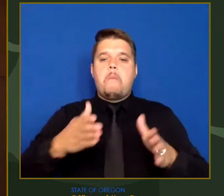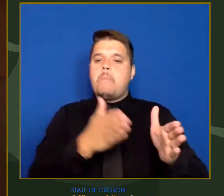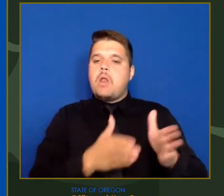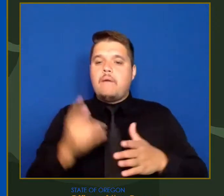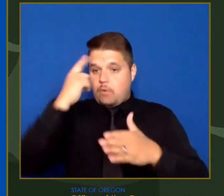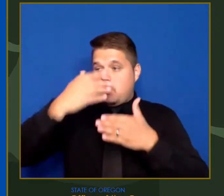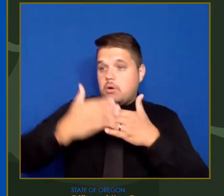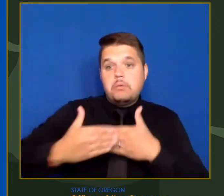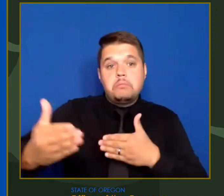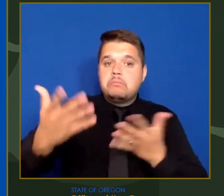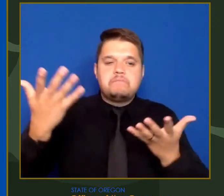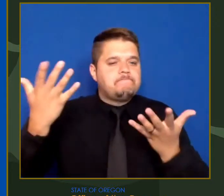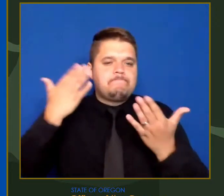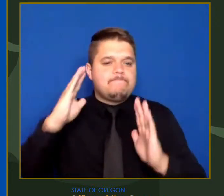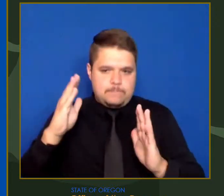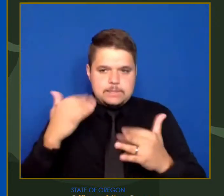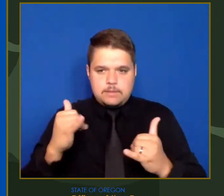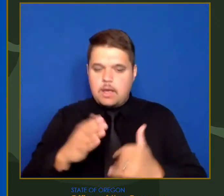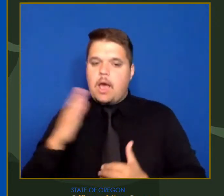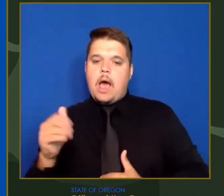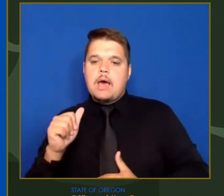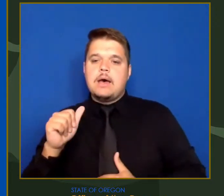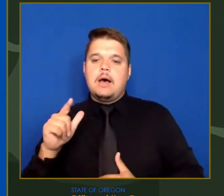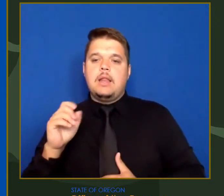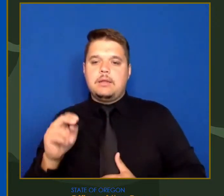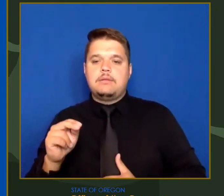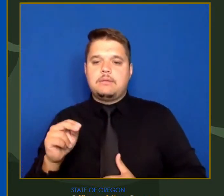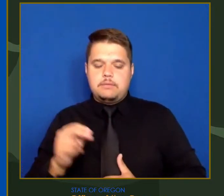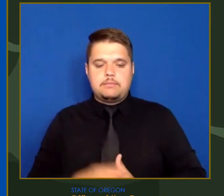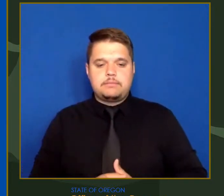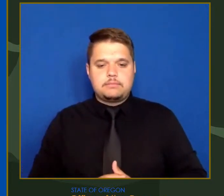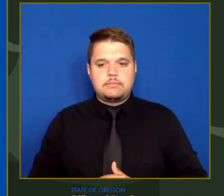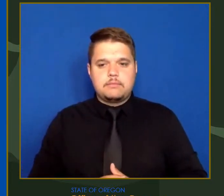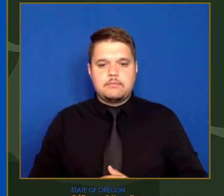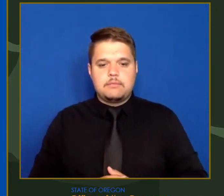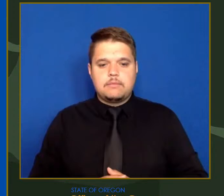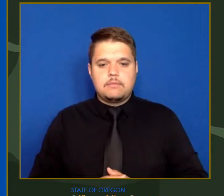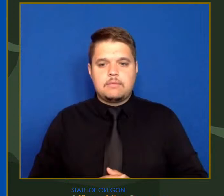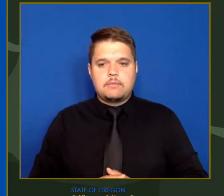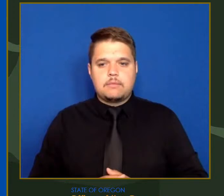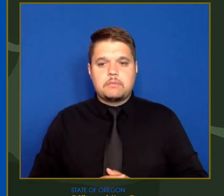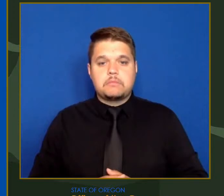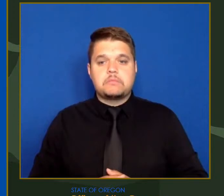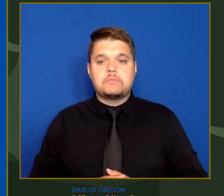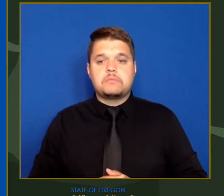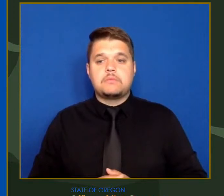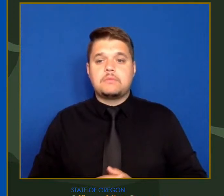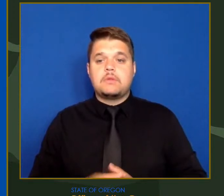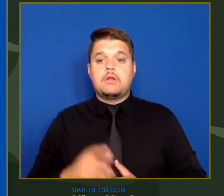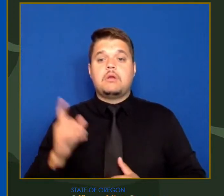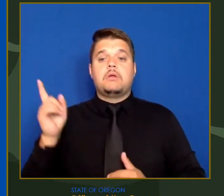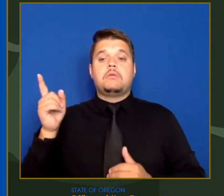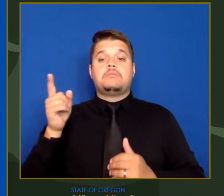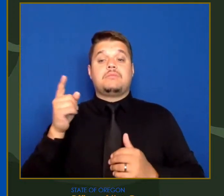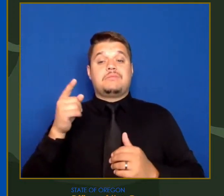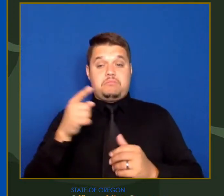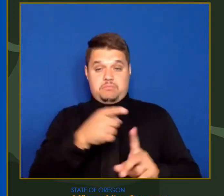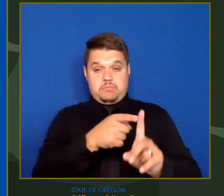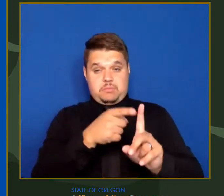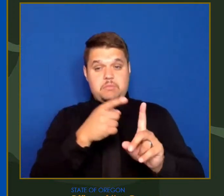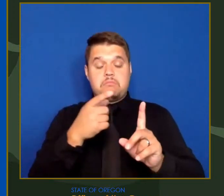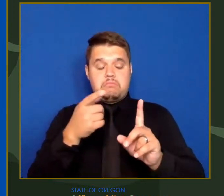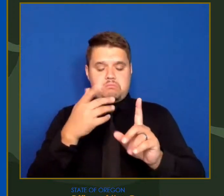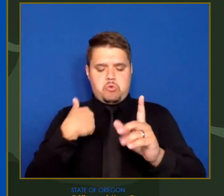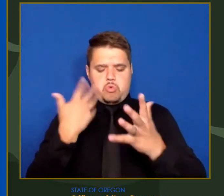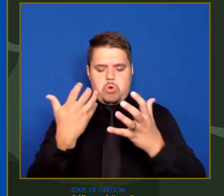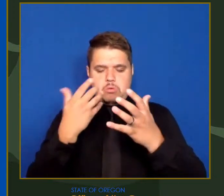I can add just quickly to that. First, to reinforce what you said, Governor Brown, about vaccination so far. Oregon is in the top